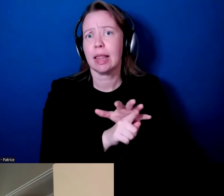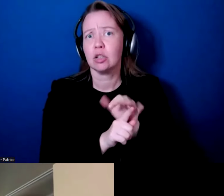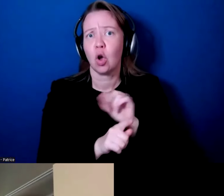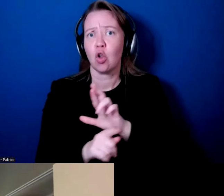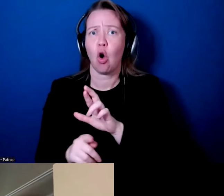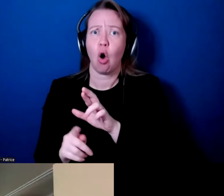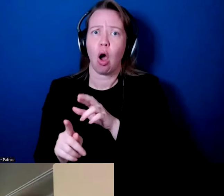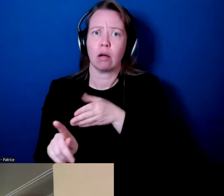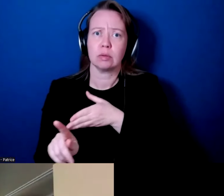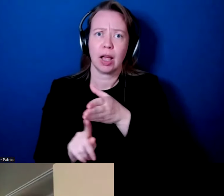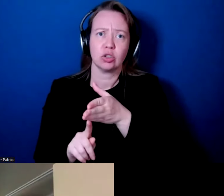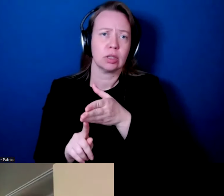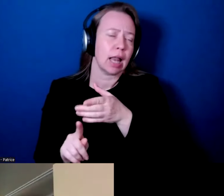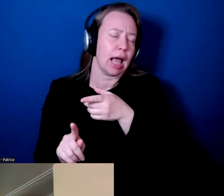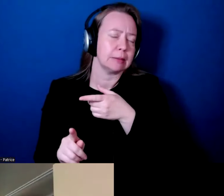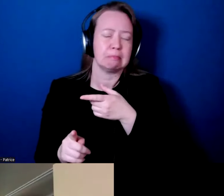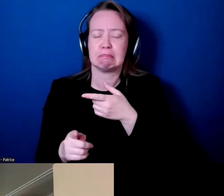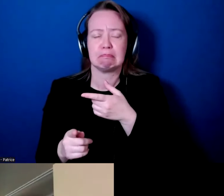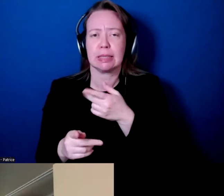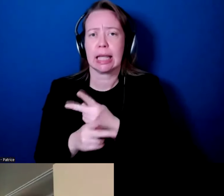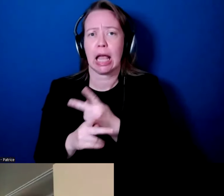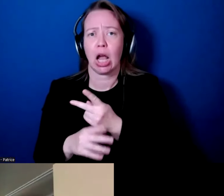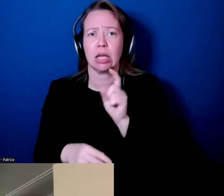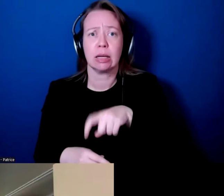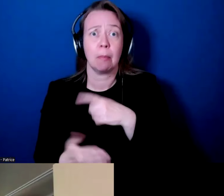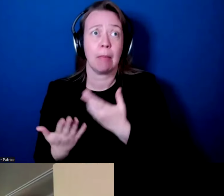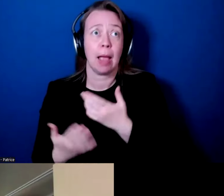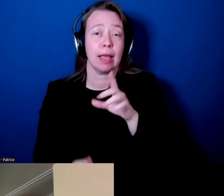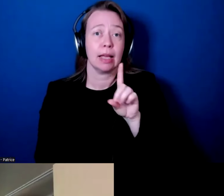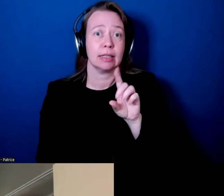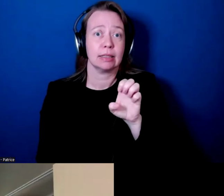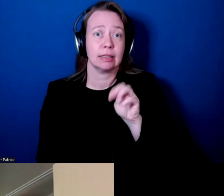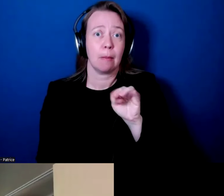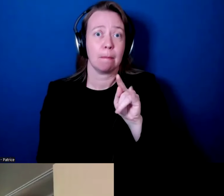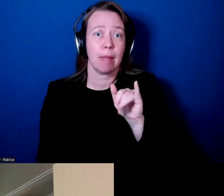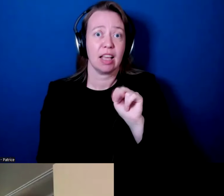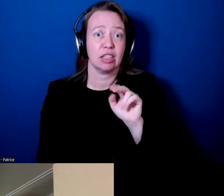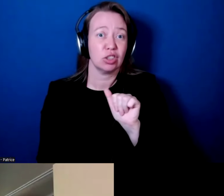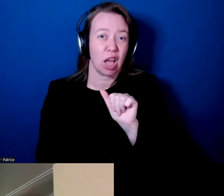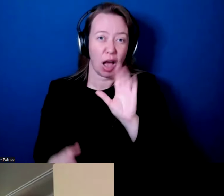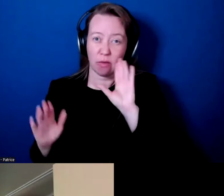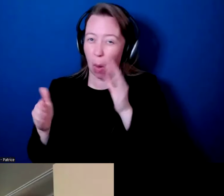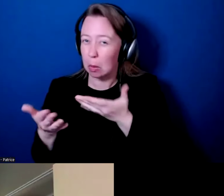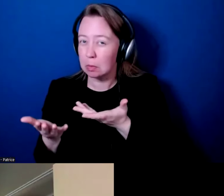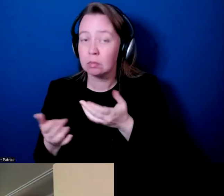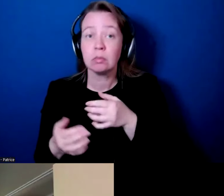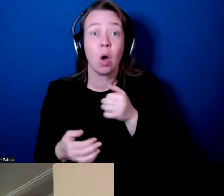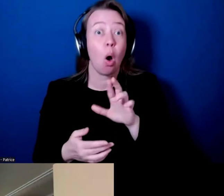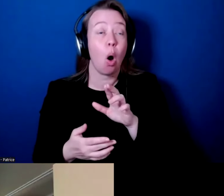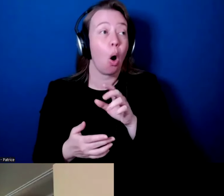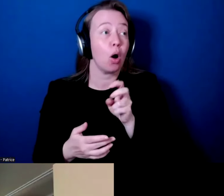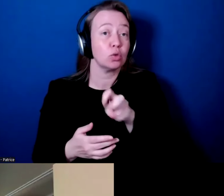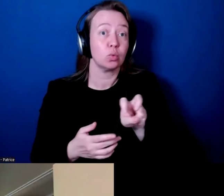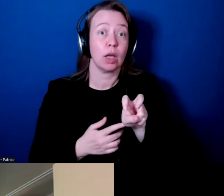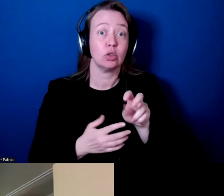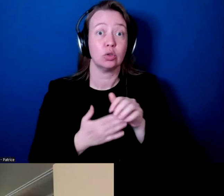such as gaining certificates in dementia care. Or they could choose to pursue leadership and supervisory training